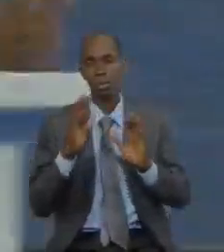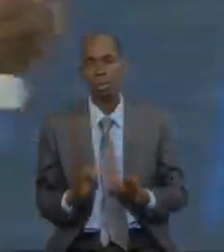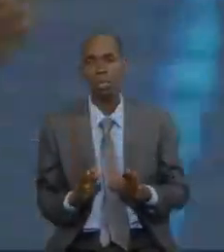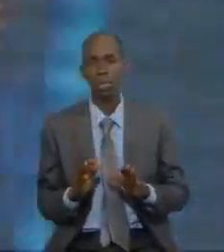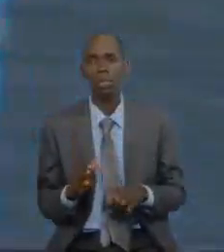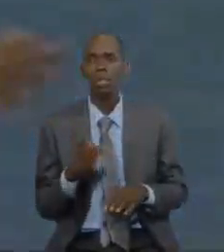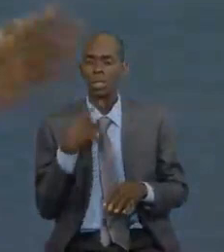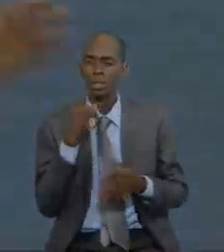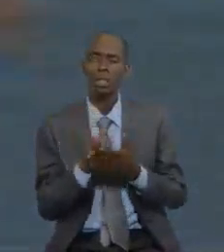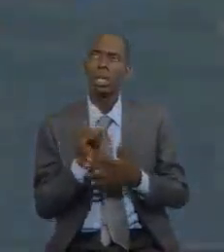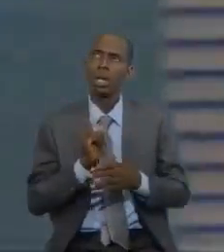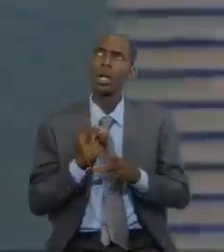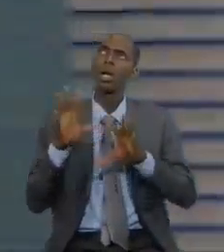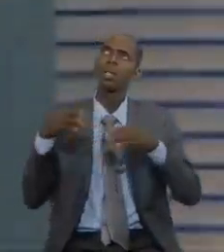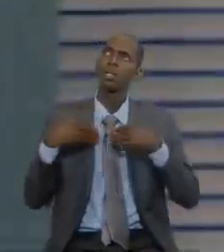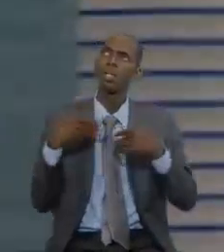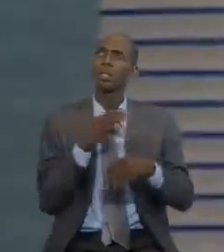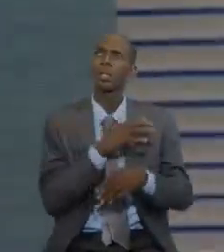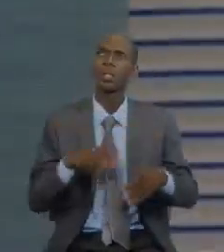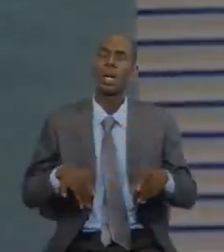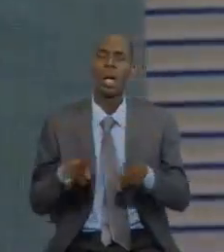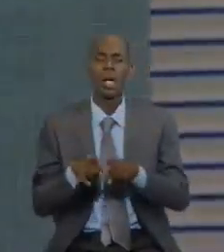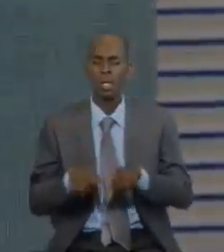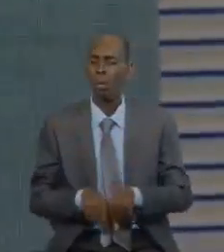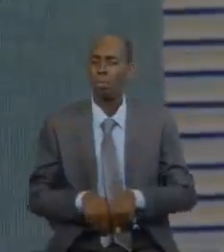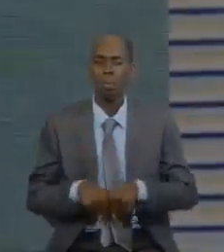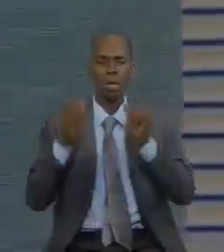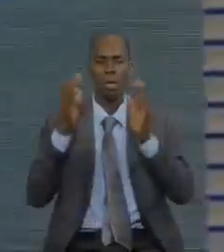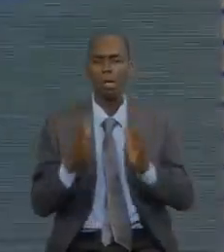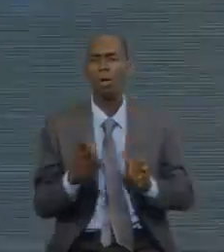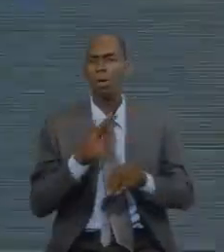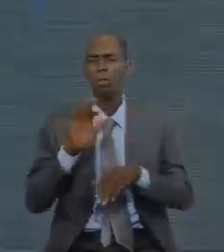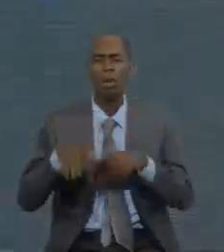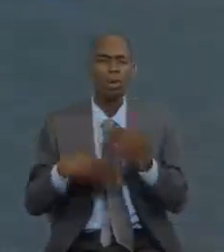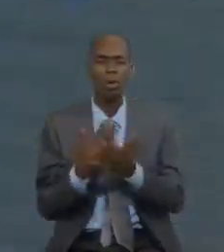I receive Christ as the breaker of every yoke in my life.